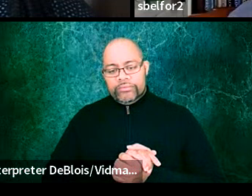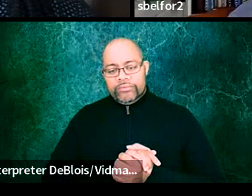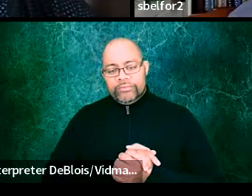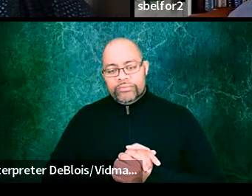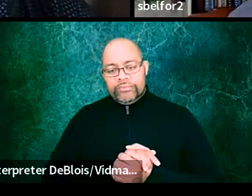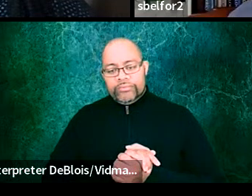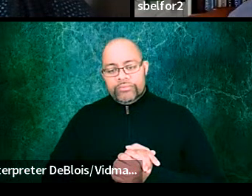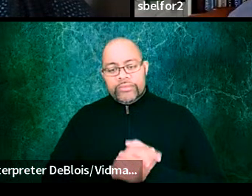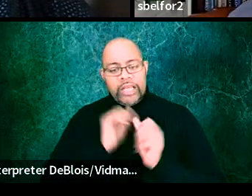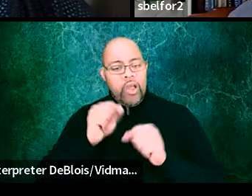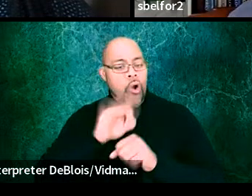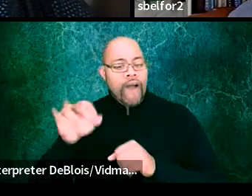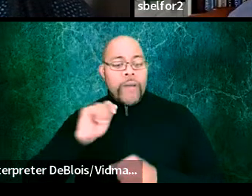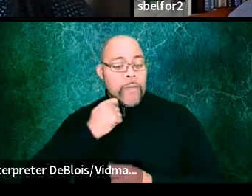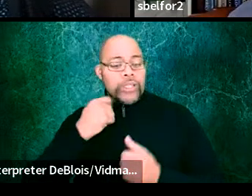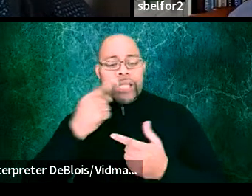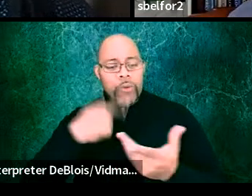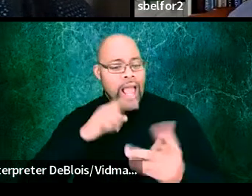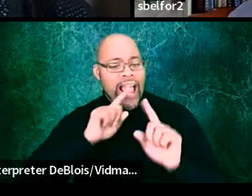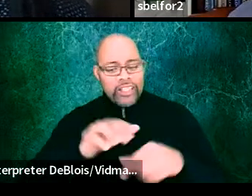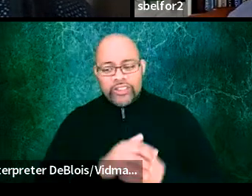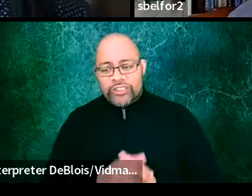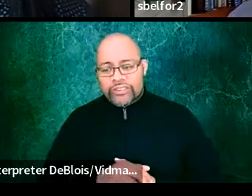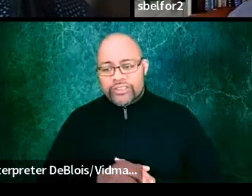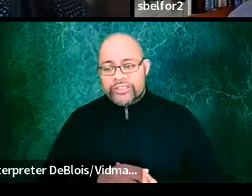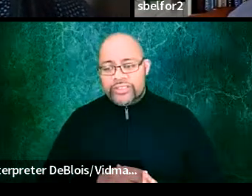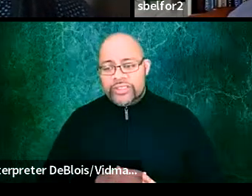You guys can come off mute and tell me your answers.